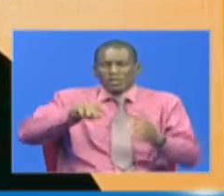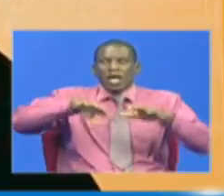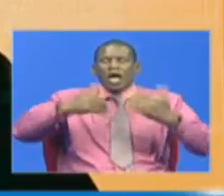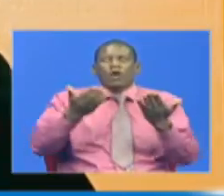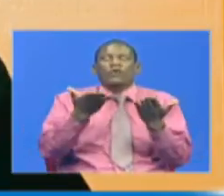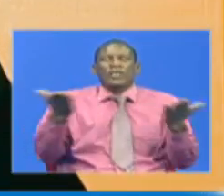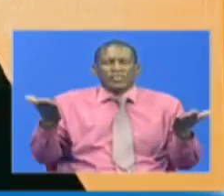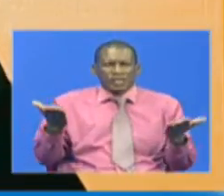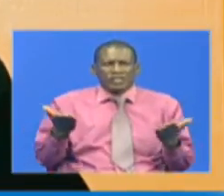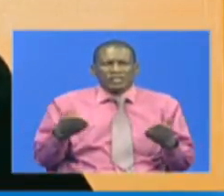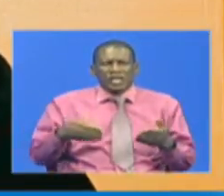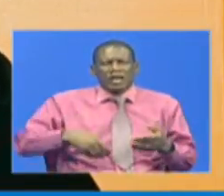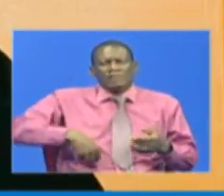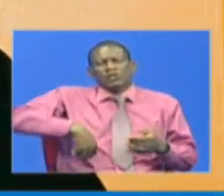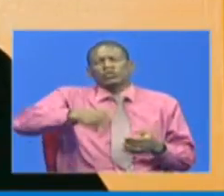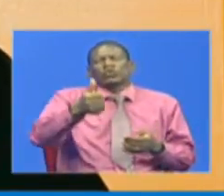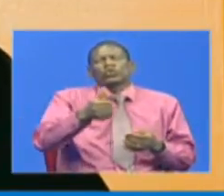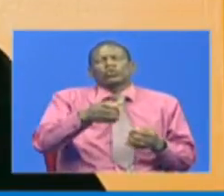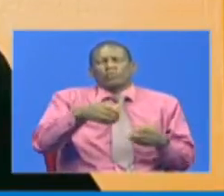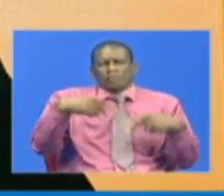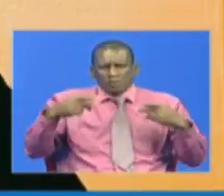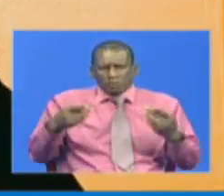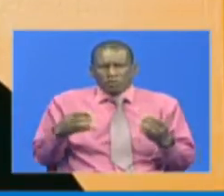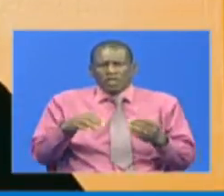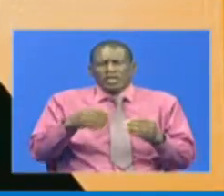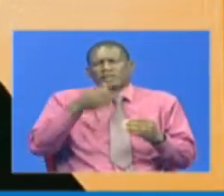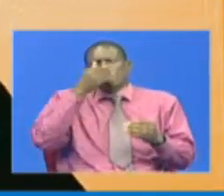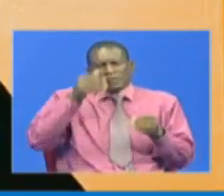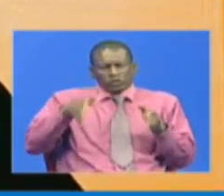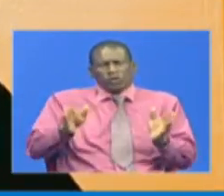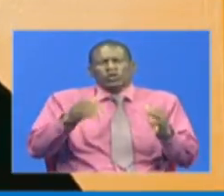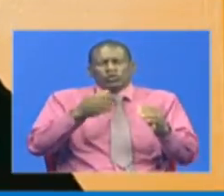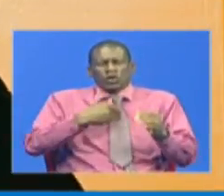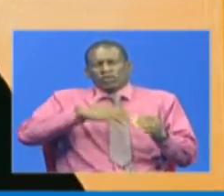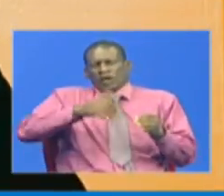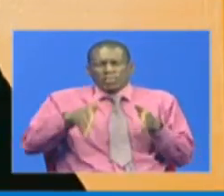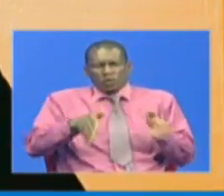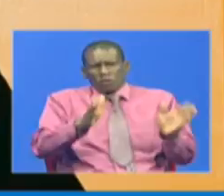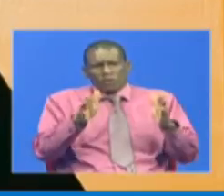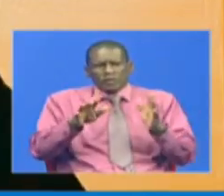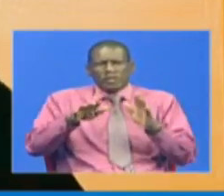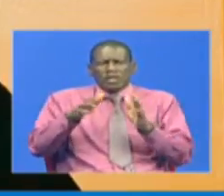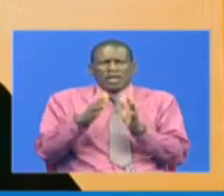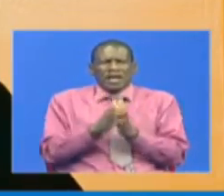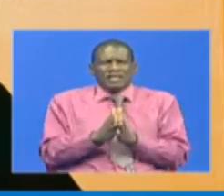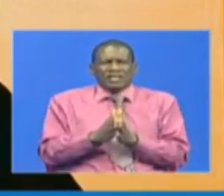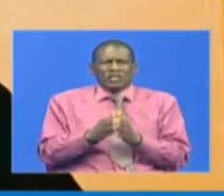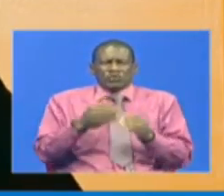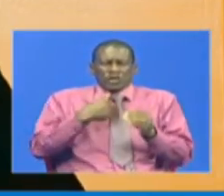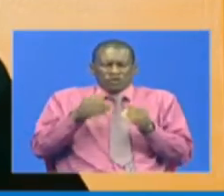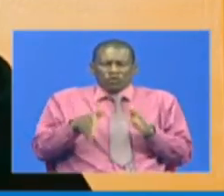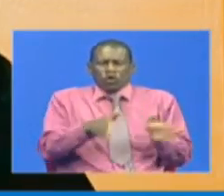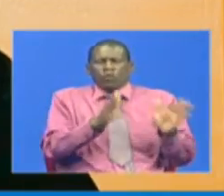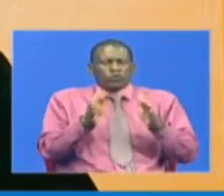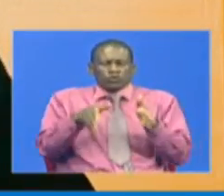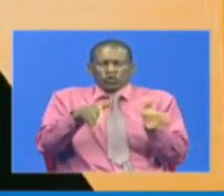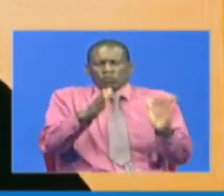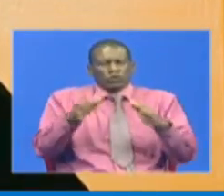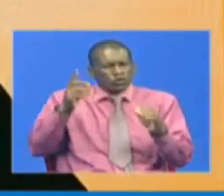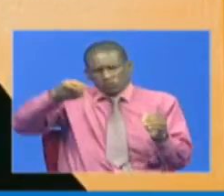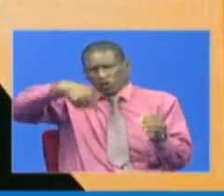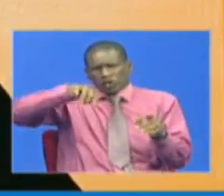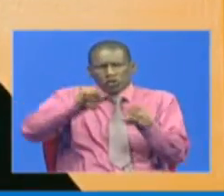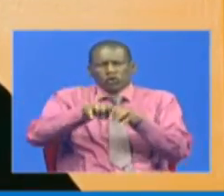to the consumer? Is that the most efficient way? Are there other ways? And in fact, are there opportunities for us even working